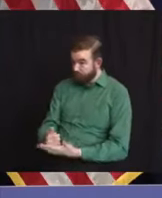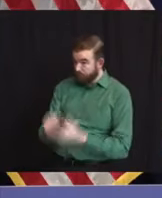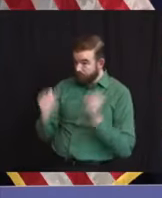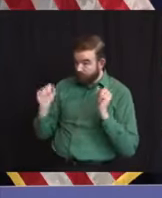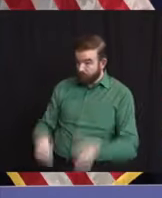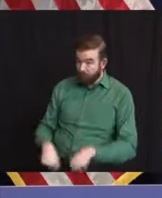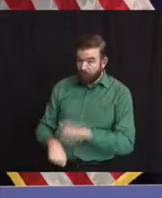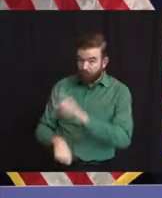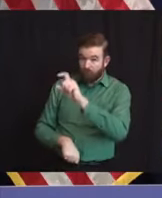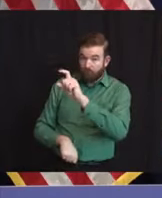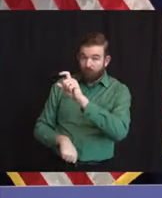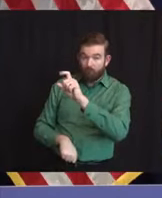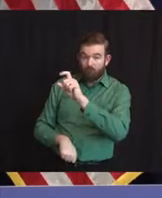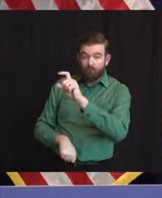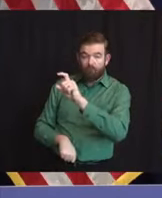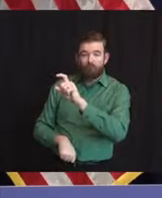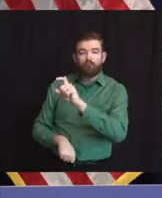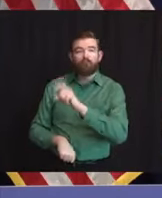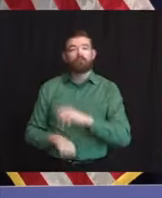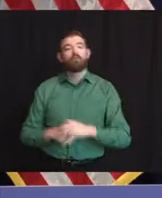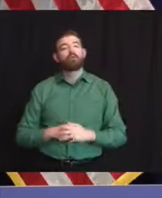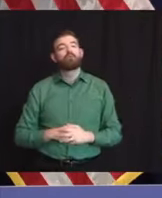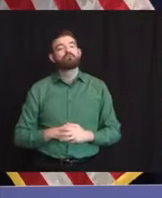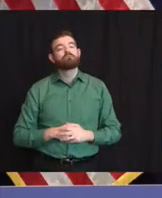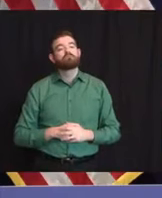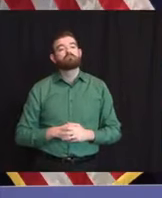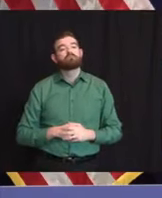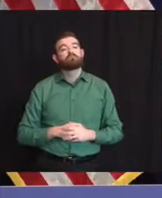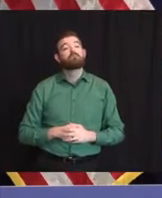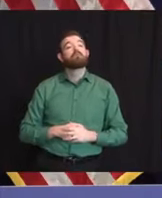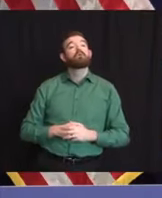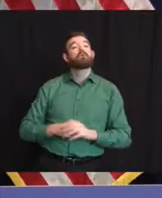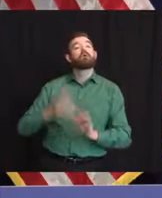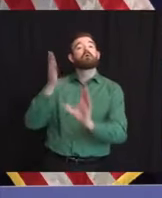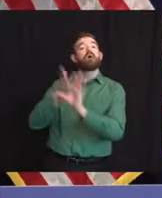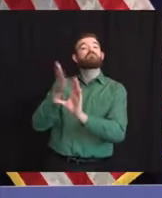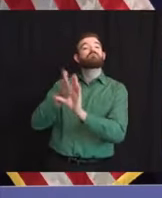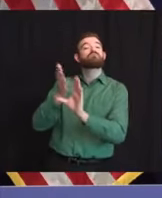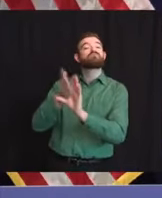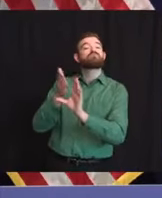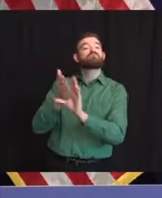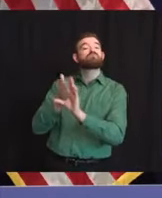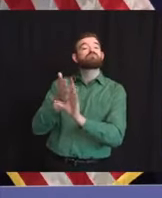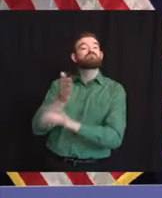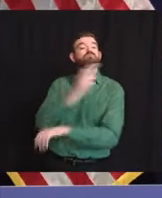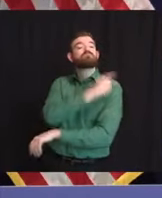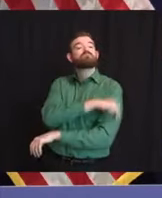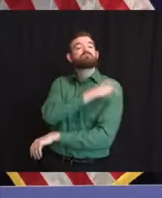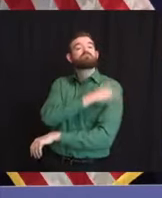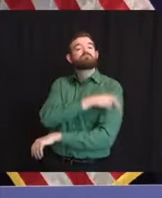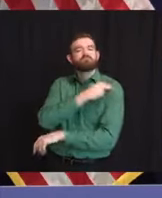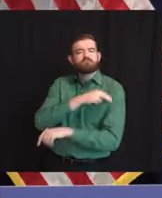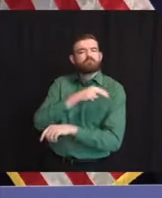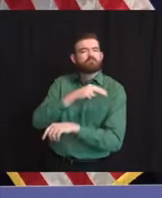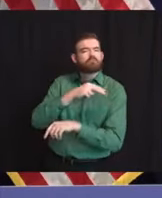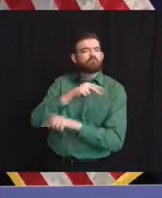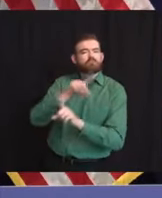with COVID-19 at psychiatric facilities, but 373 staff members, which is more than double. How is that possible? That seems